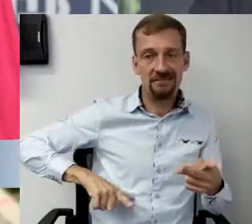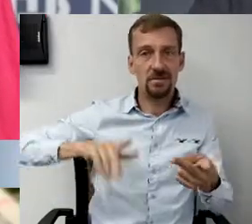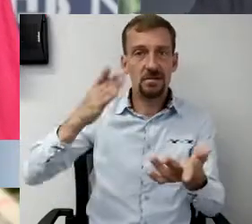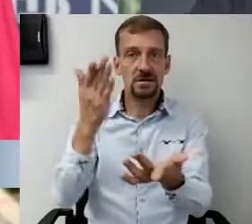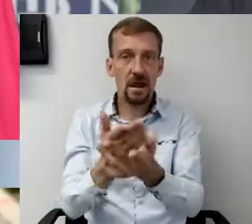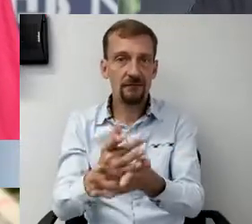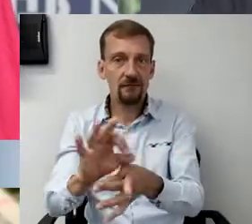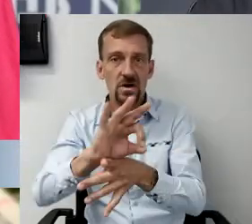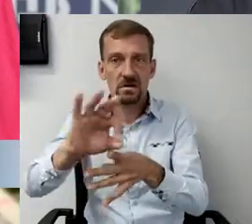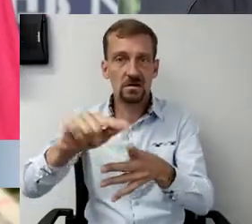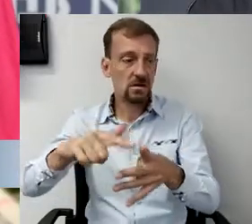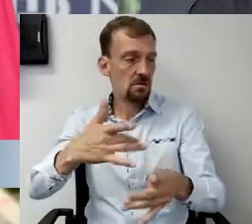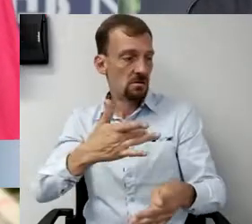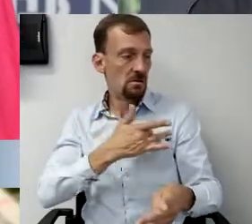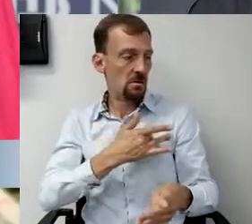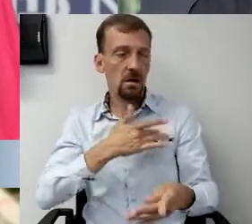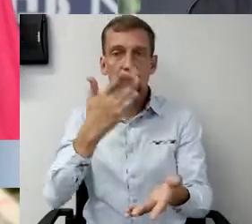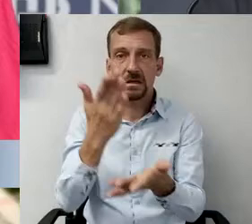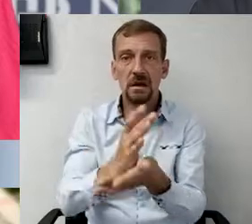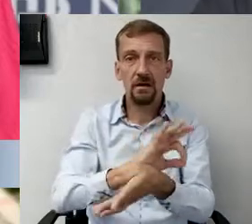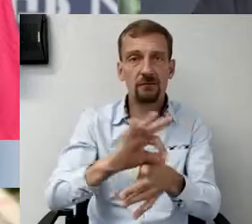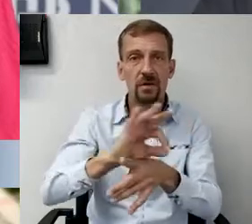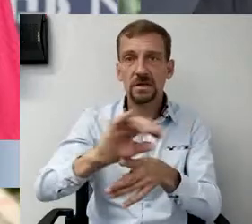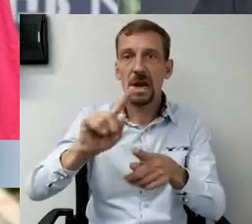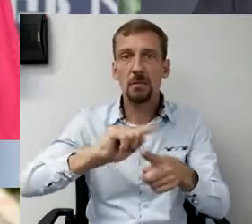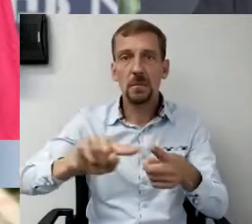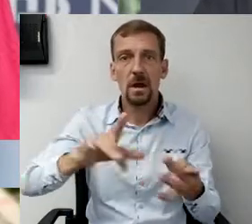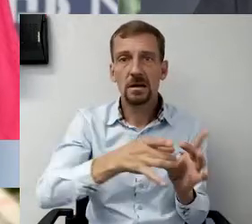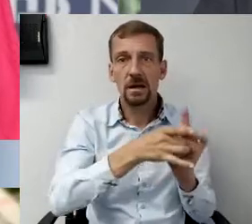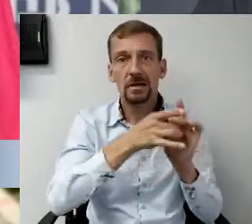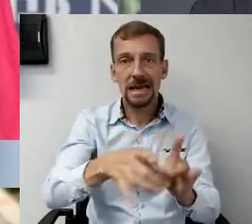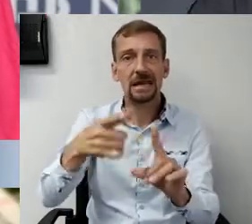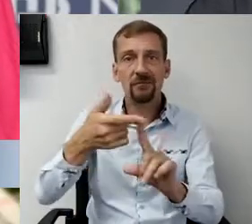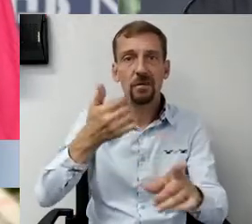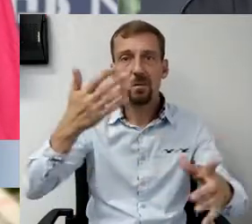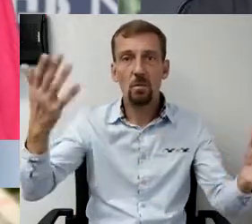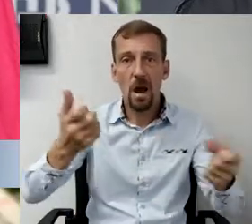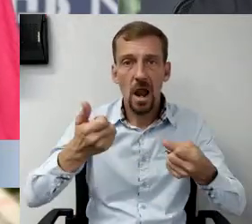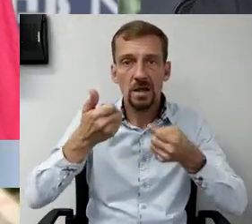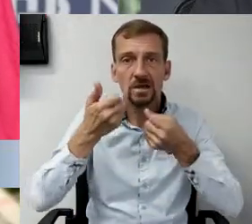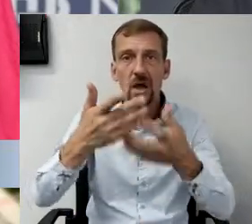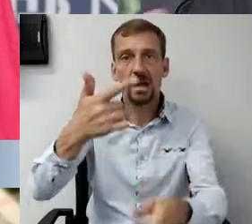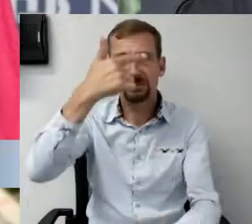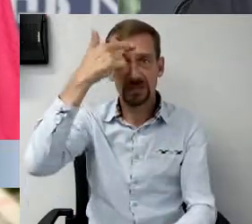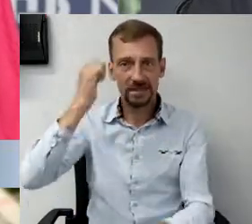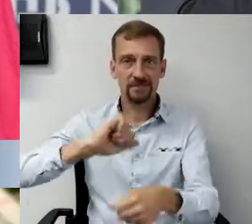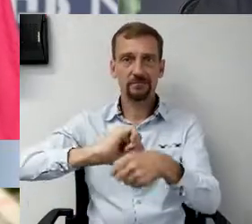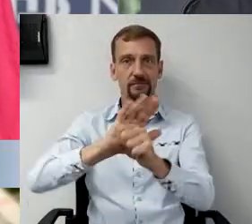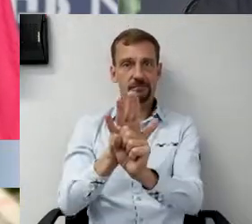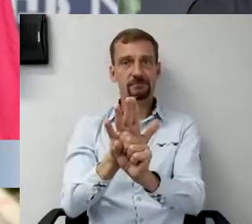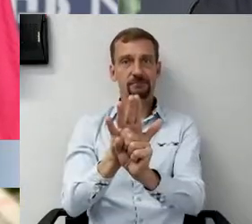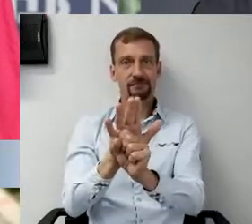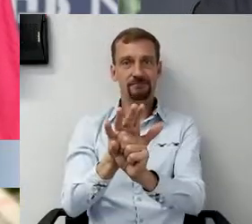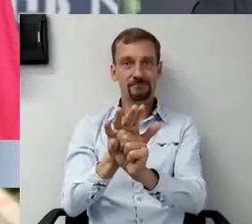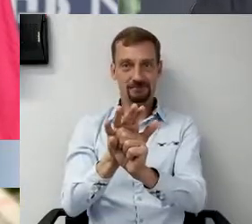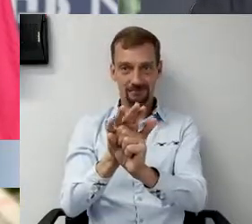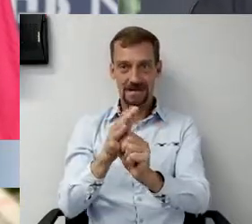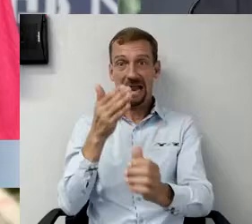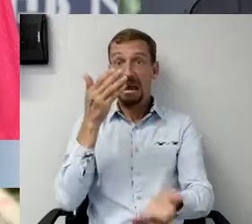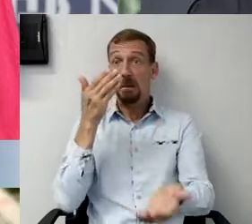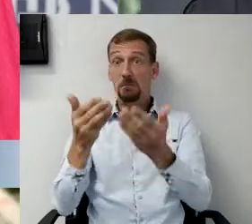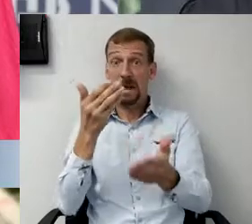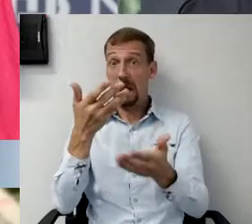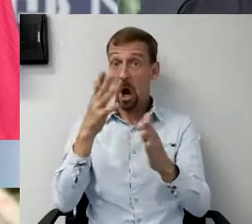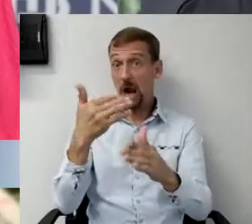hearts stop functioning. But it was brought on by COVID. It was caused by COVID. It might have been exacerbated by one of their